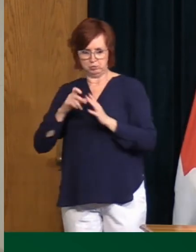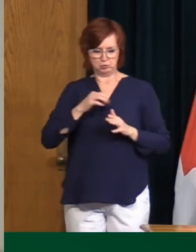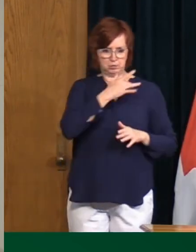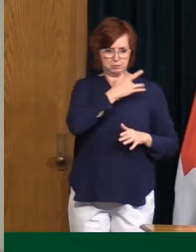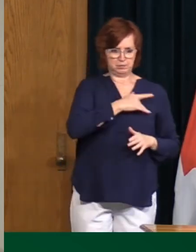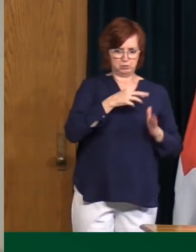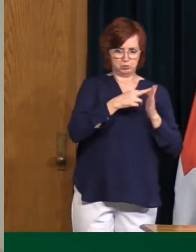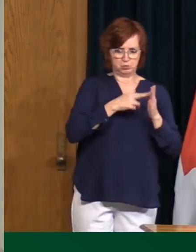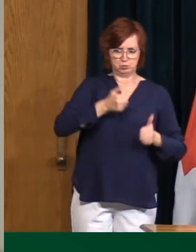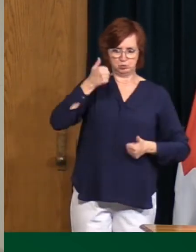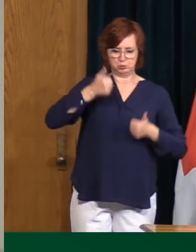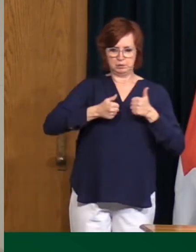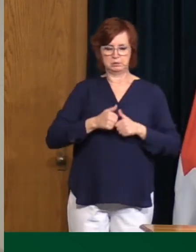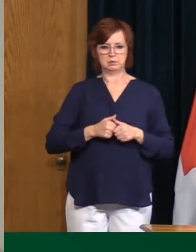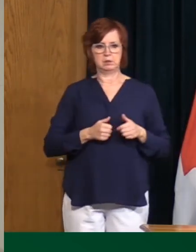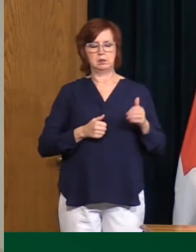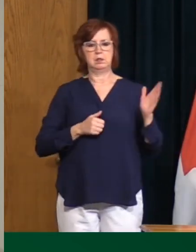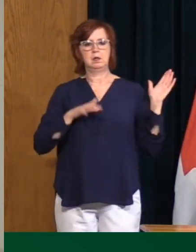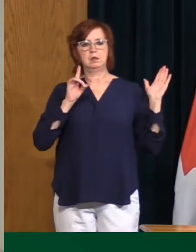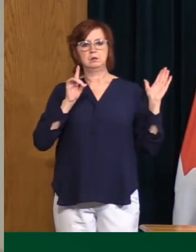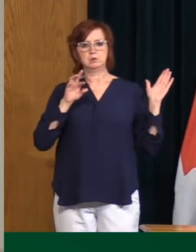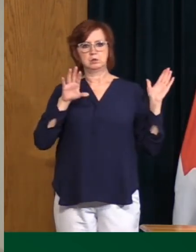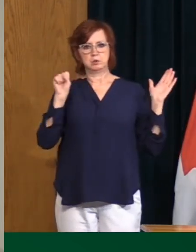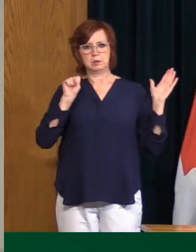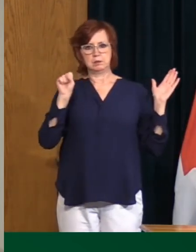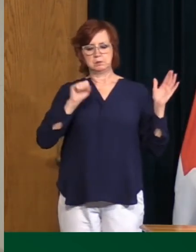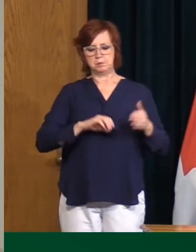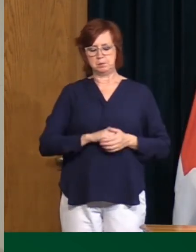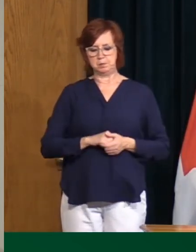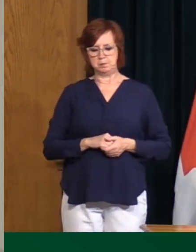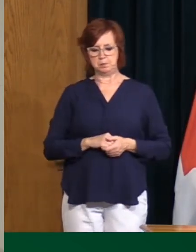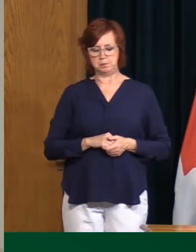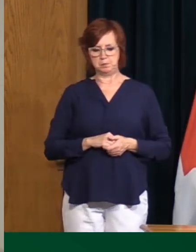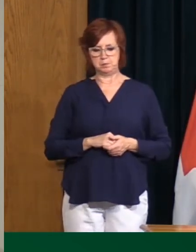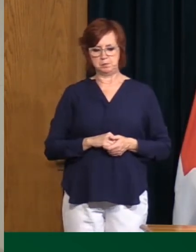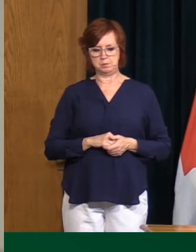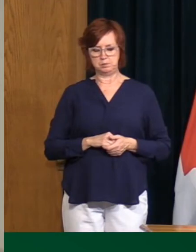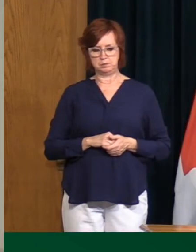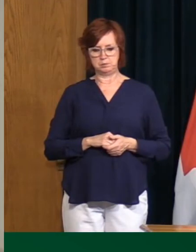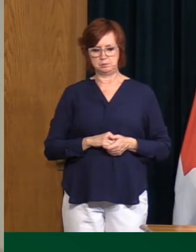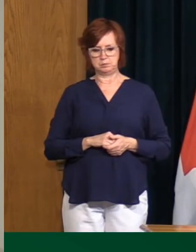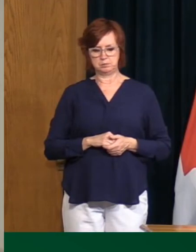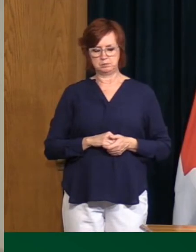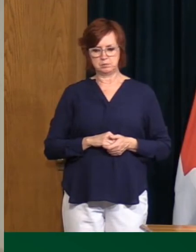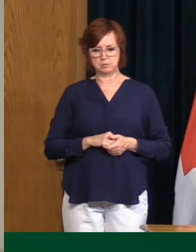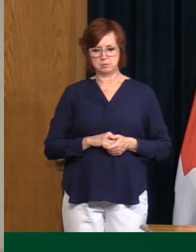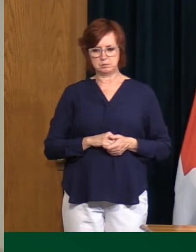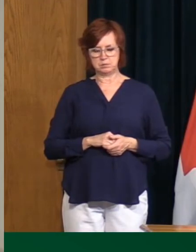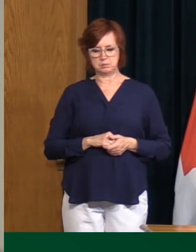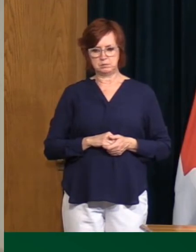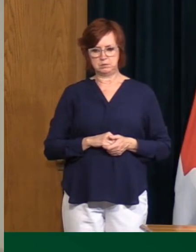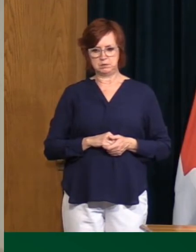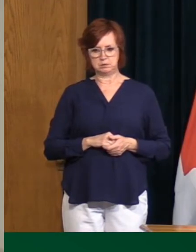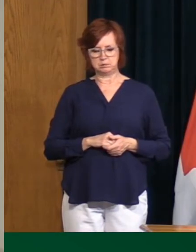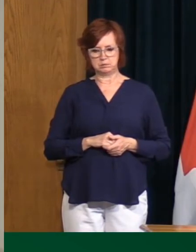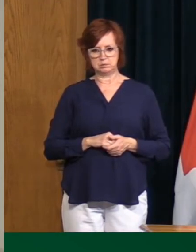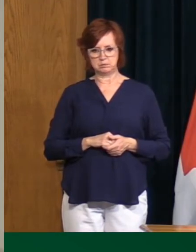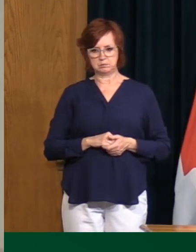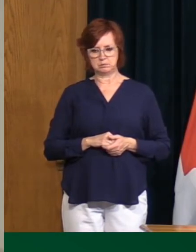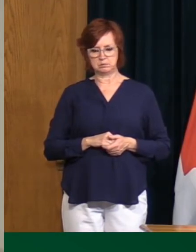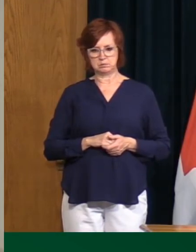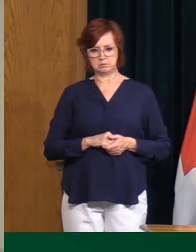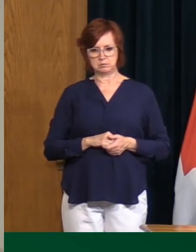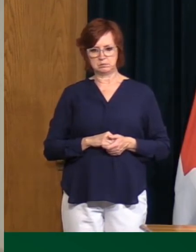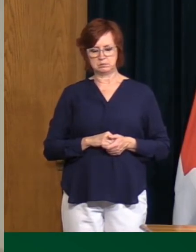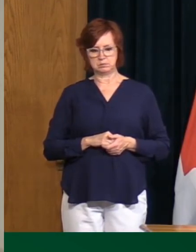Tam? Yeah, I think what we will see now in many cases is that when we are accessing retail environments or personal care services, medical